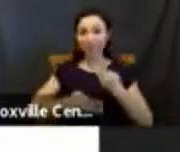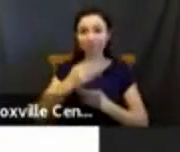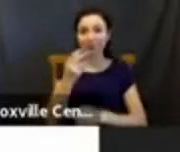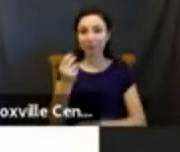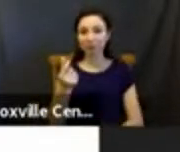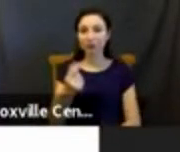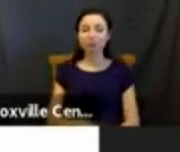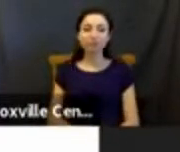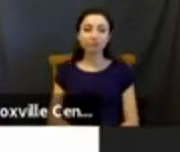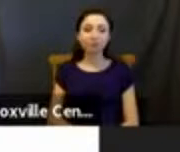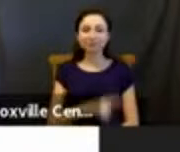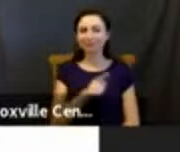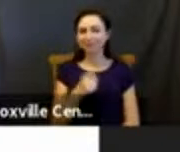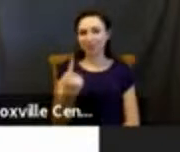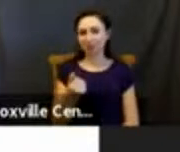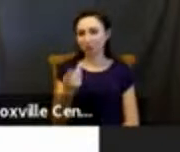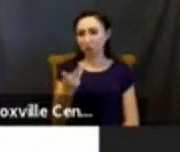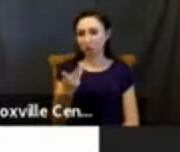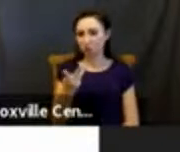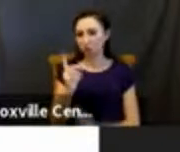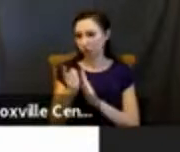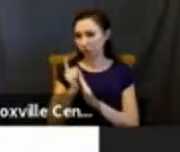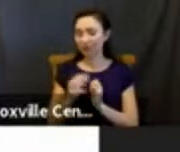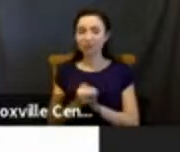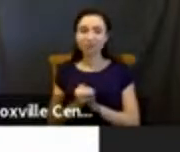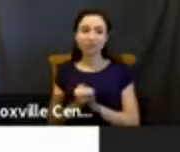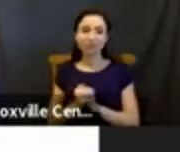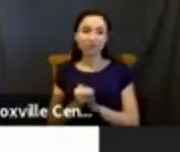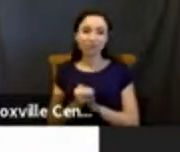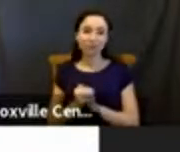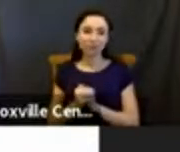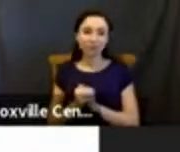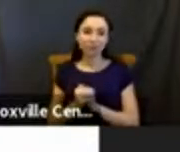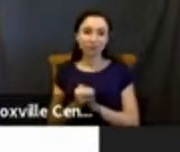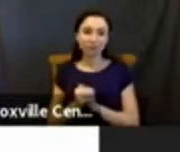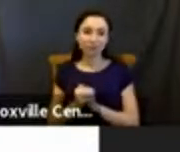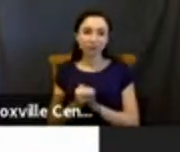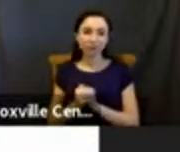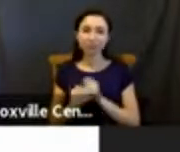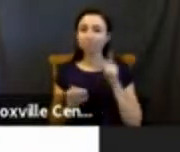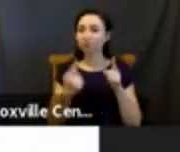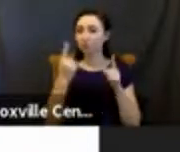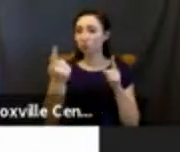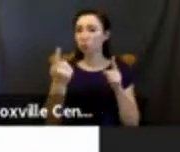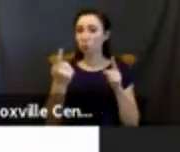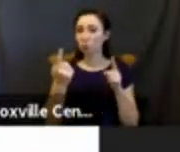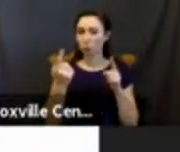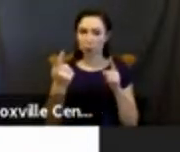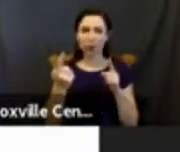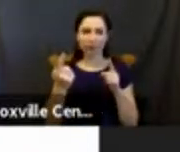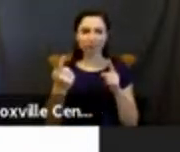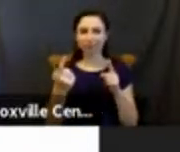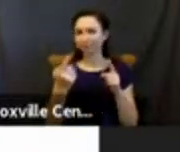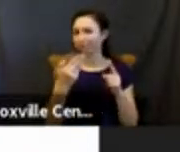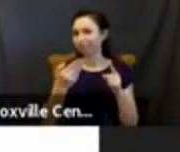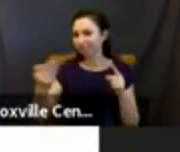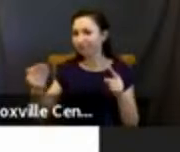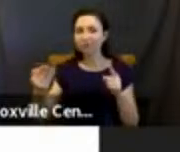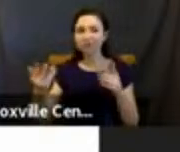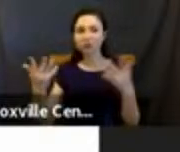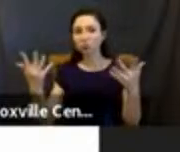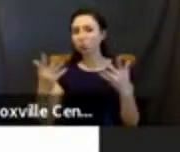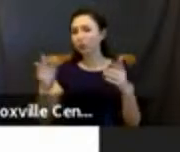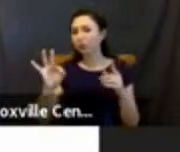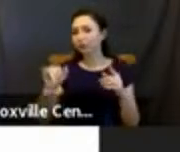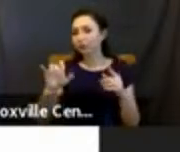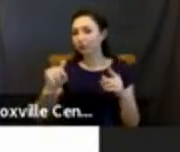please. And this will only take a few minutes. So this is one sense of what are all the factors coming up in the next